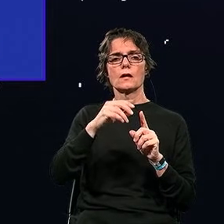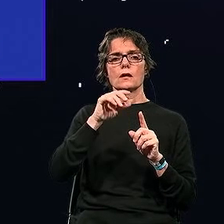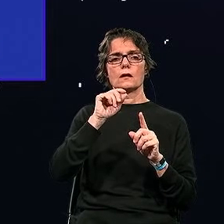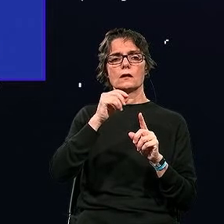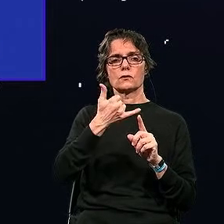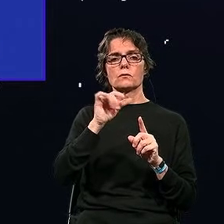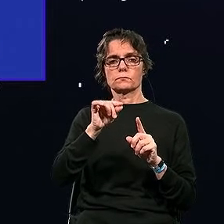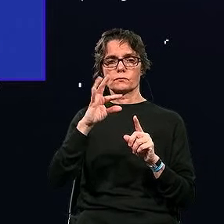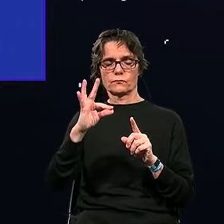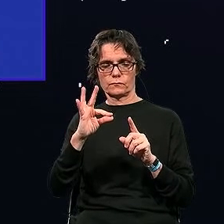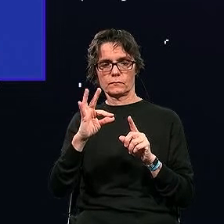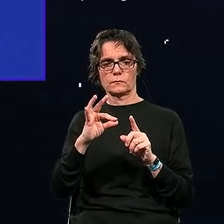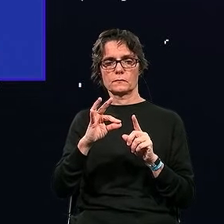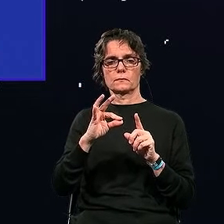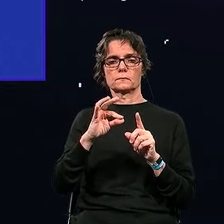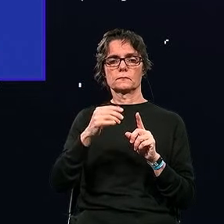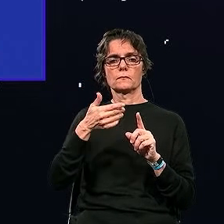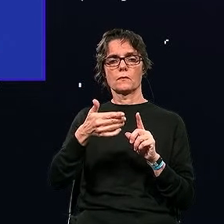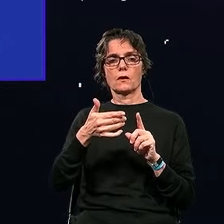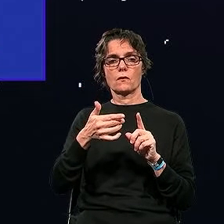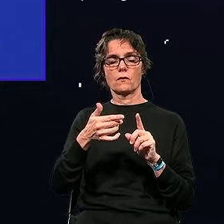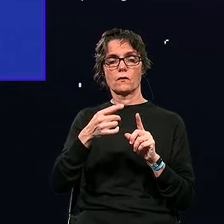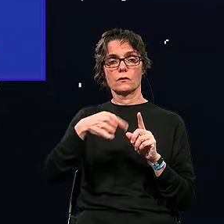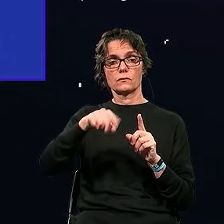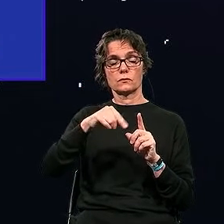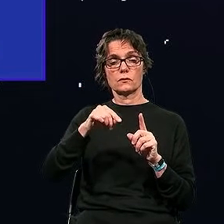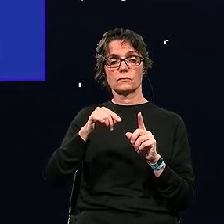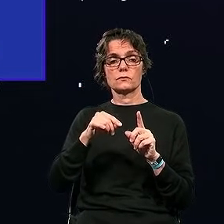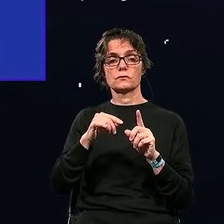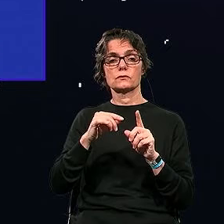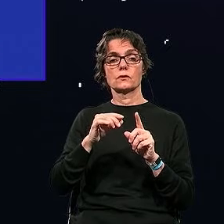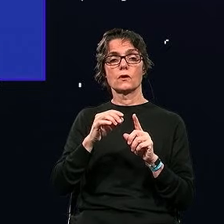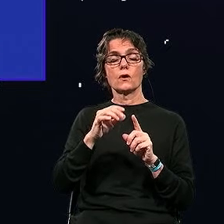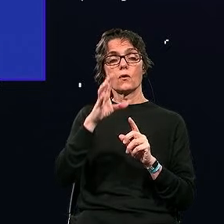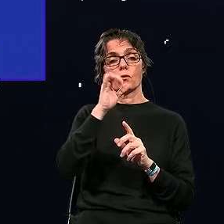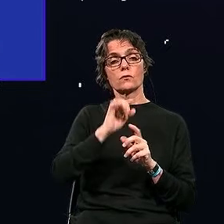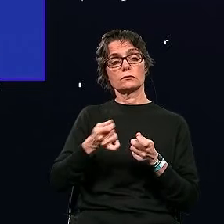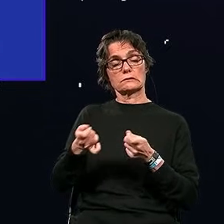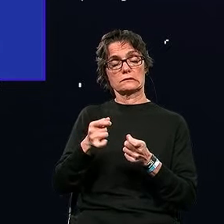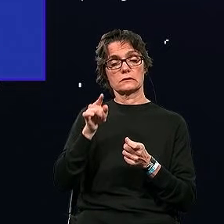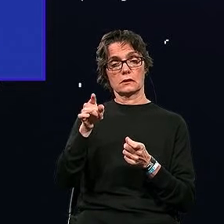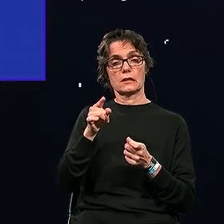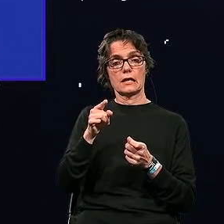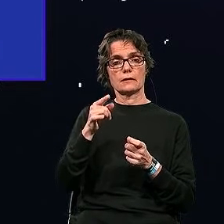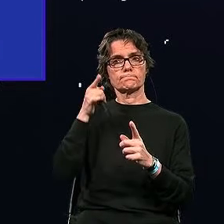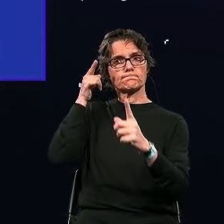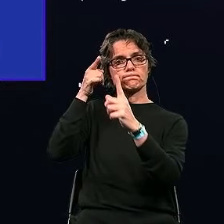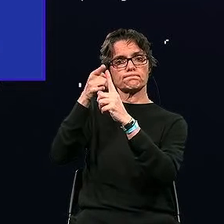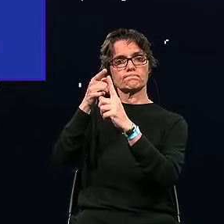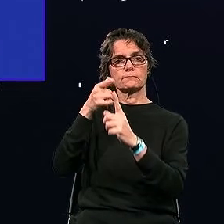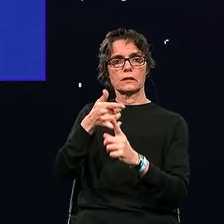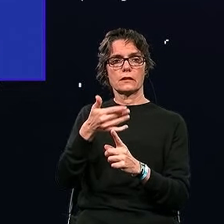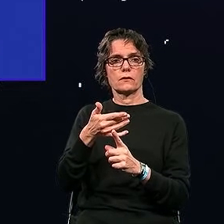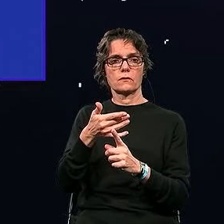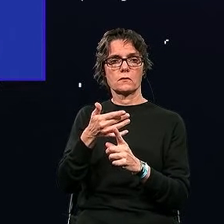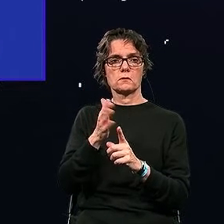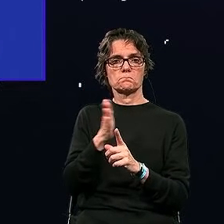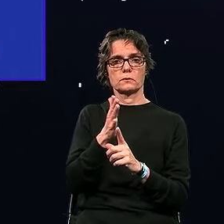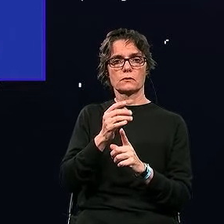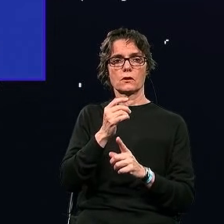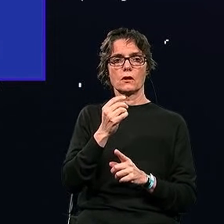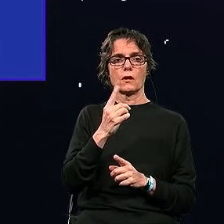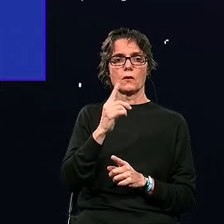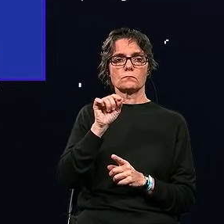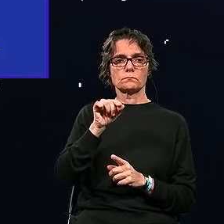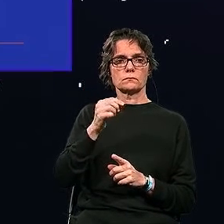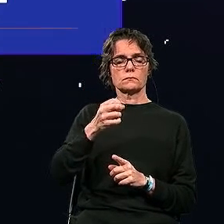2.4. Now, at COP, we had some good news. Governments upped their ambitions. The pledges now add to about 1.8